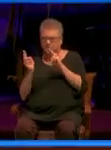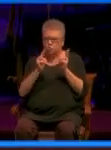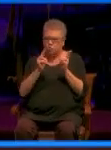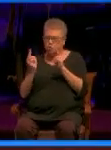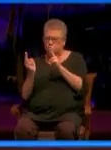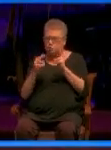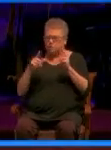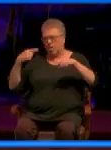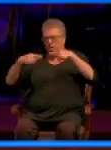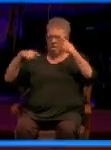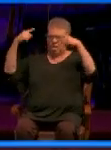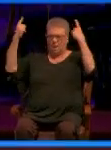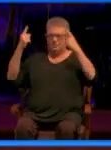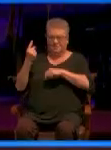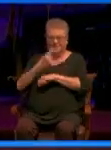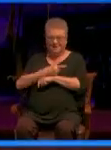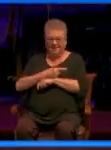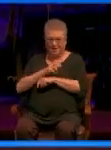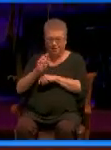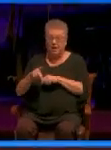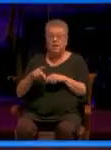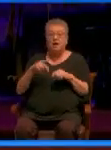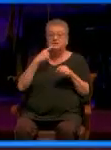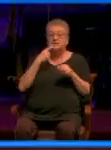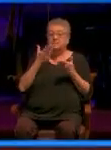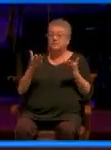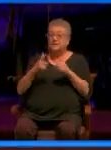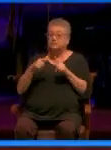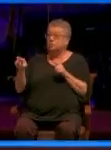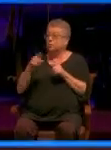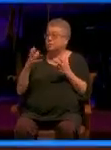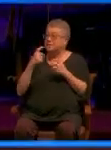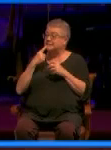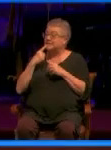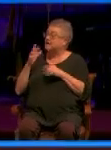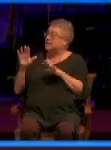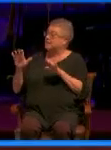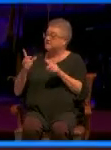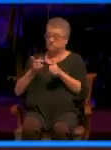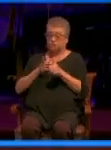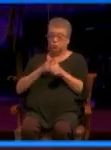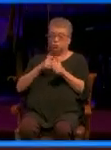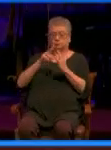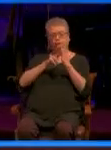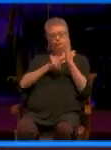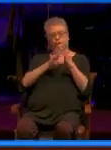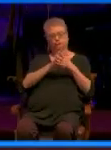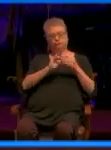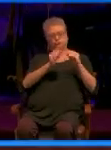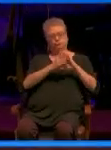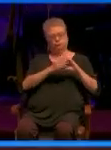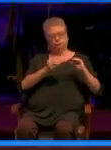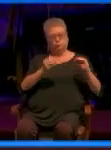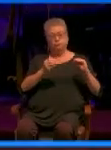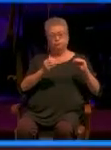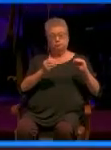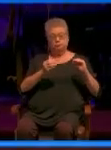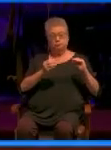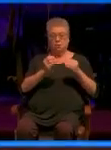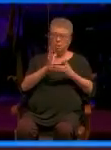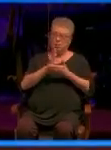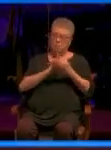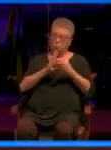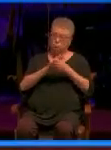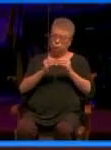there's a couple of things I want to say up front. The first one is that we will read the story and there will be parts of the